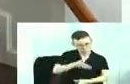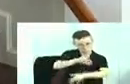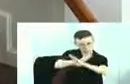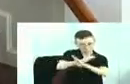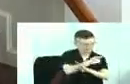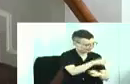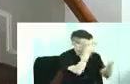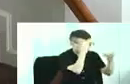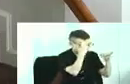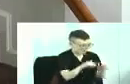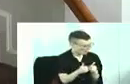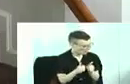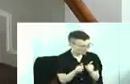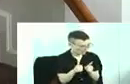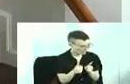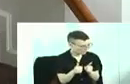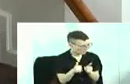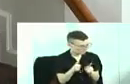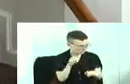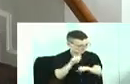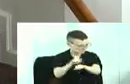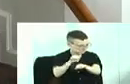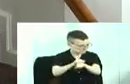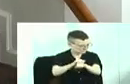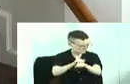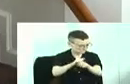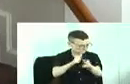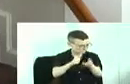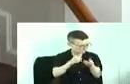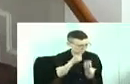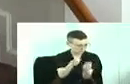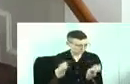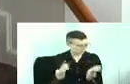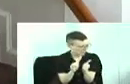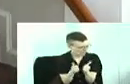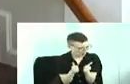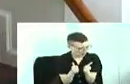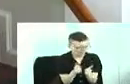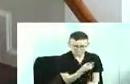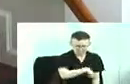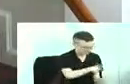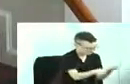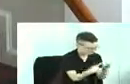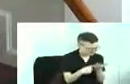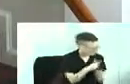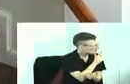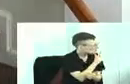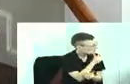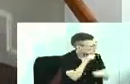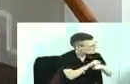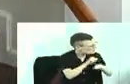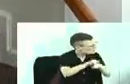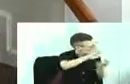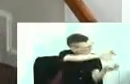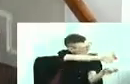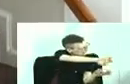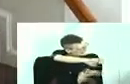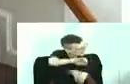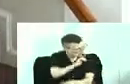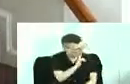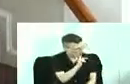don't know how that hindrance is going to be moved away. They talk amongst themselves. Who will roll away the stone, they